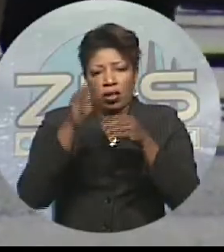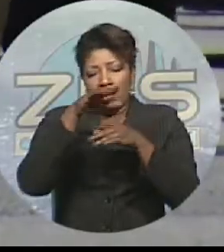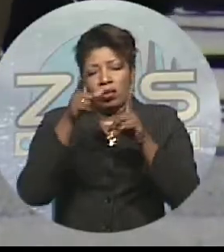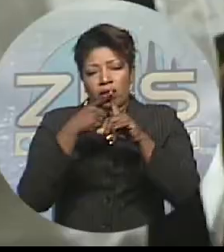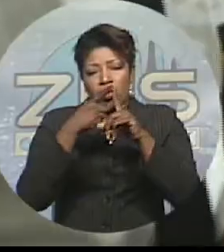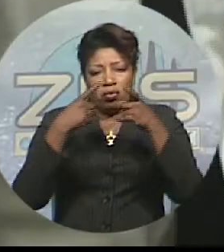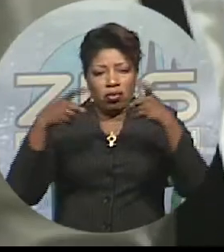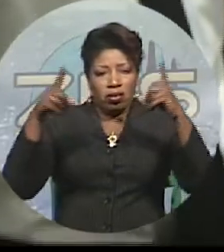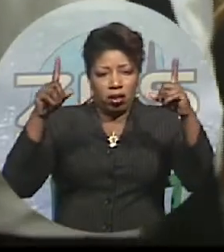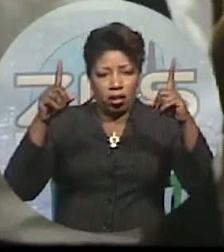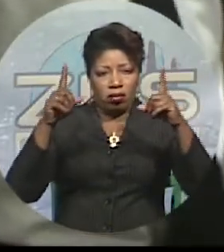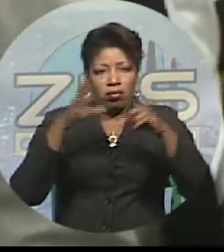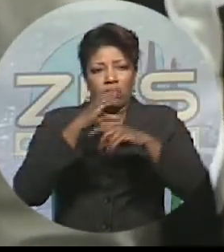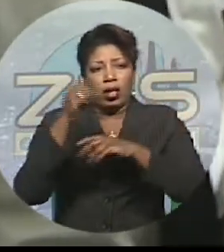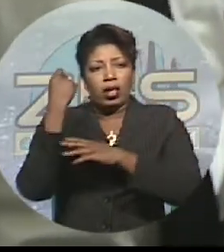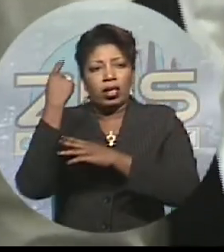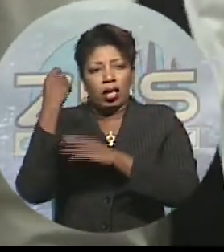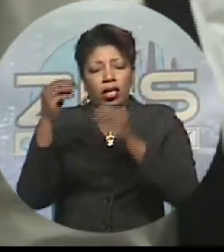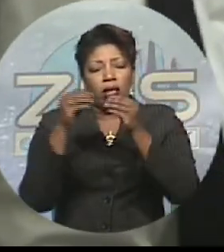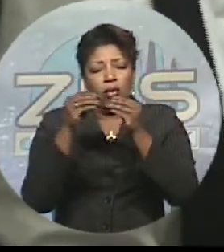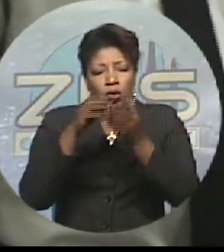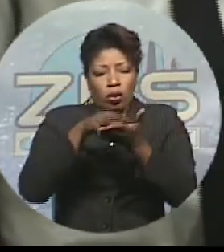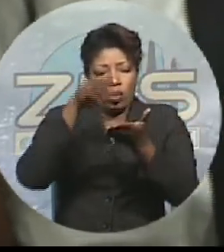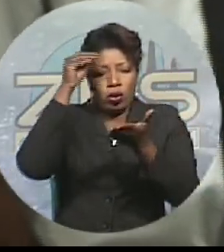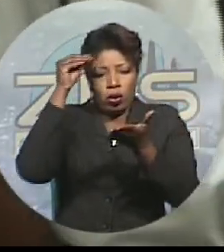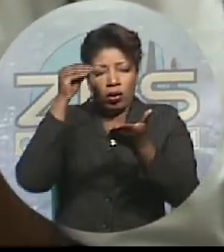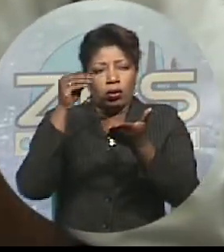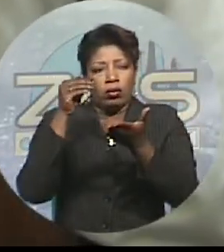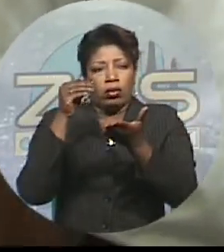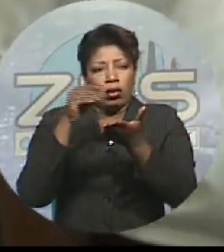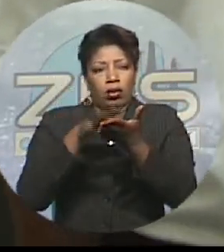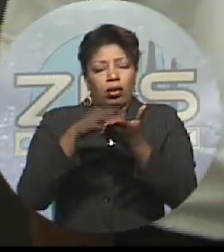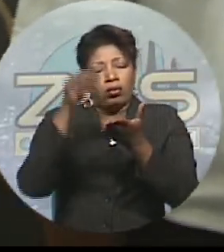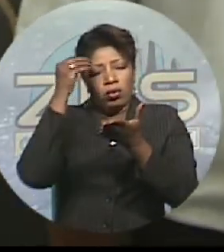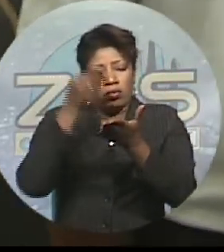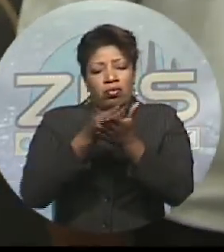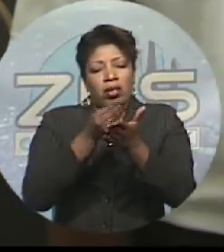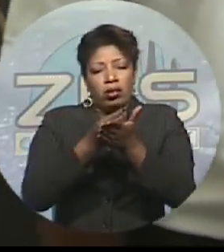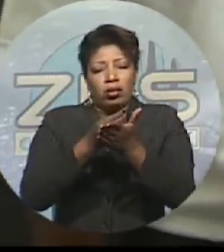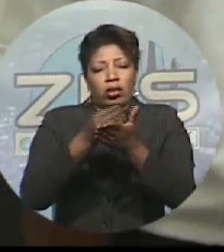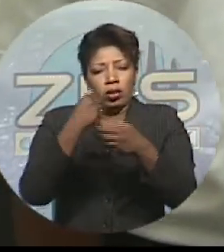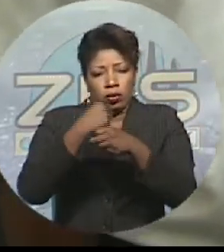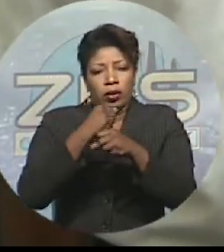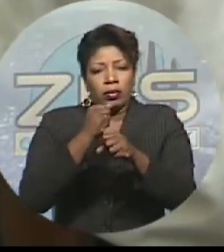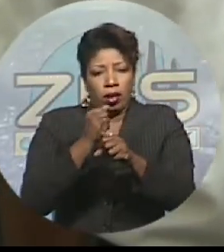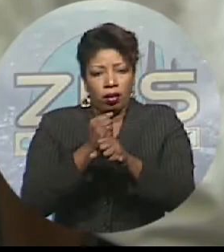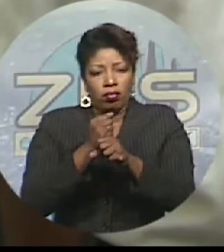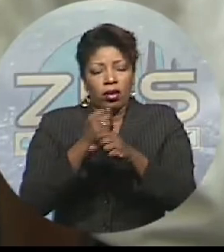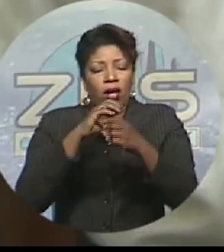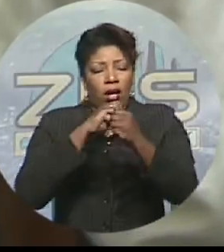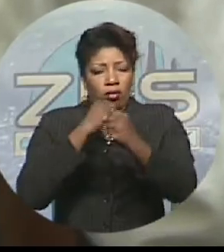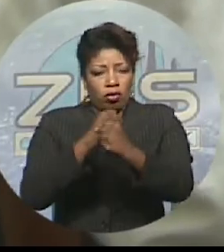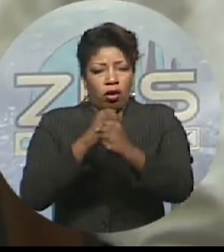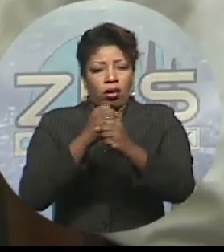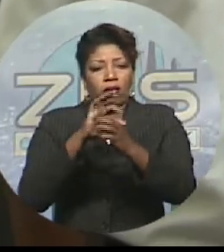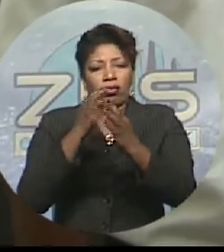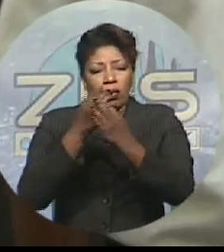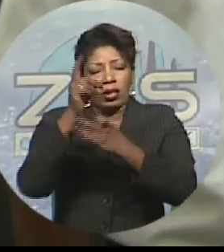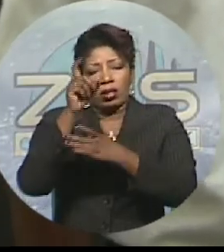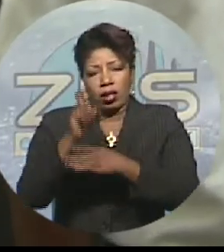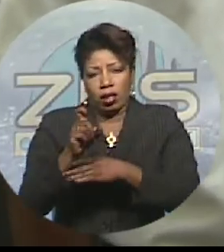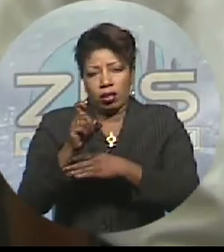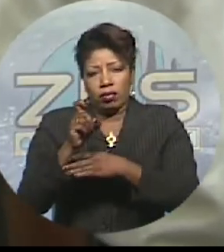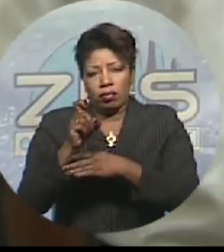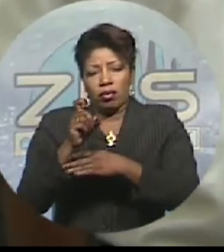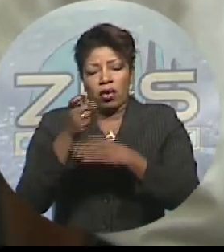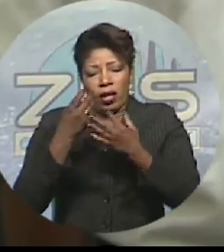and made to understand that the more you learn, the more you will eventually earn. Stronger families, he says, are needed, where morals